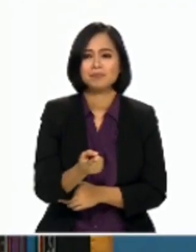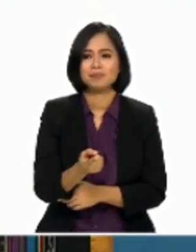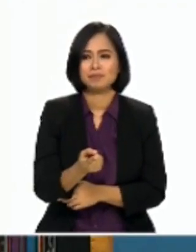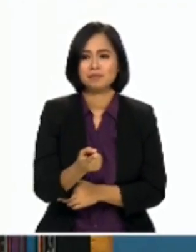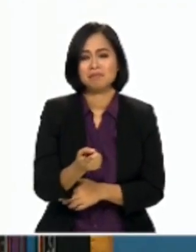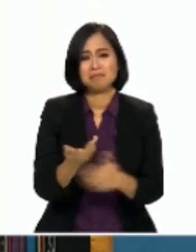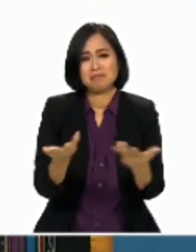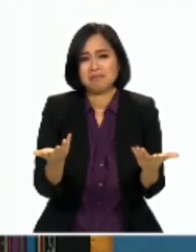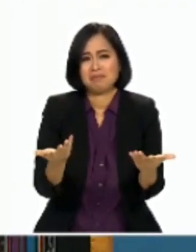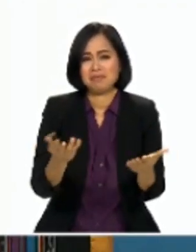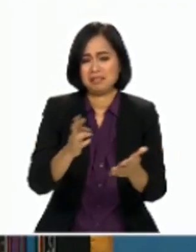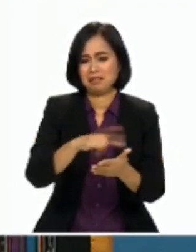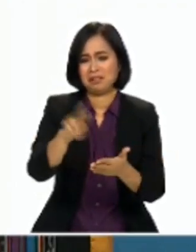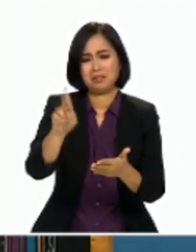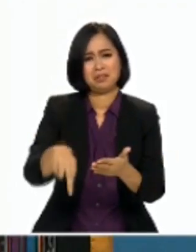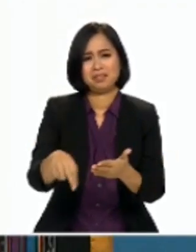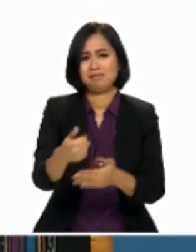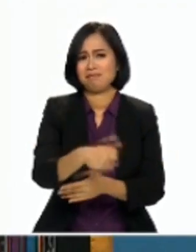something else.